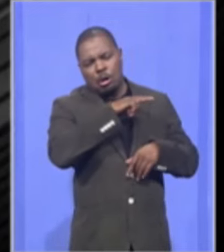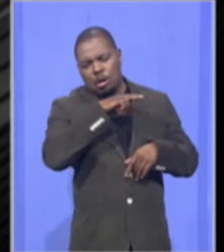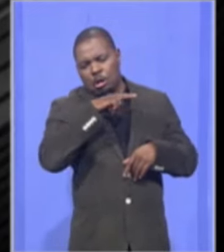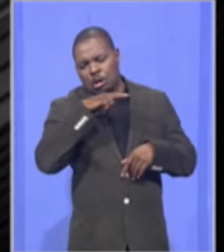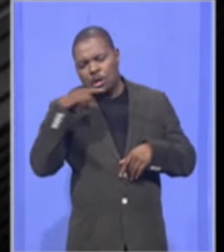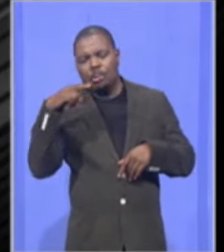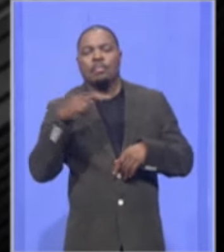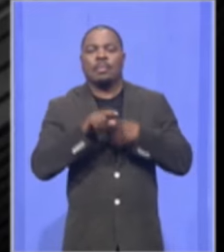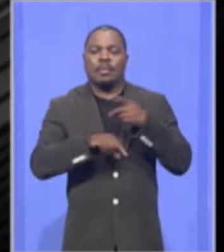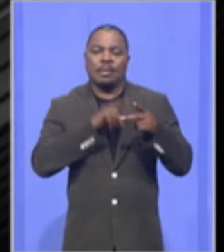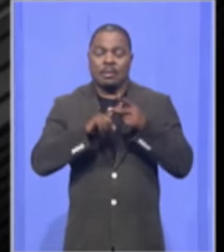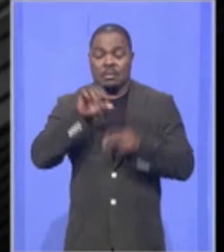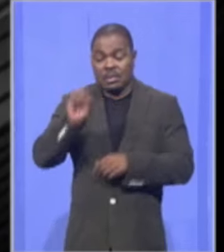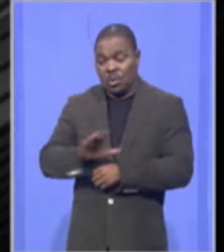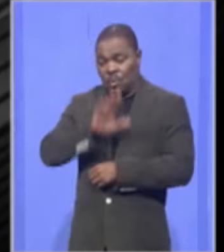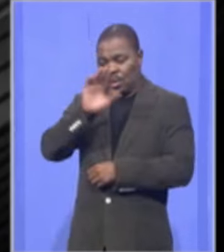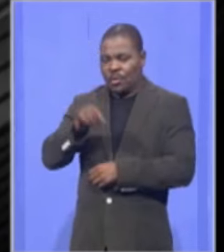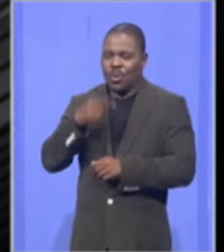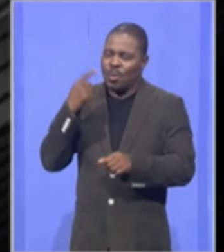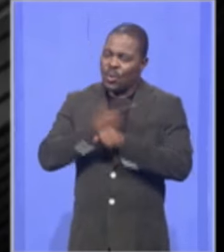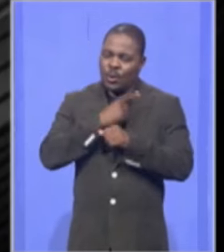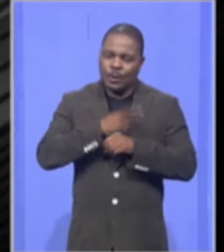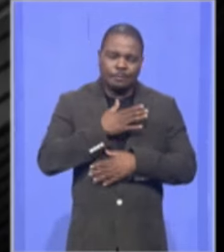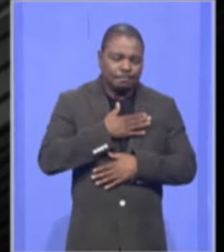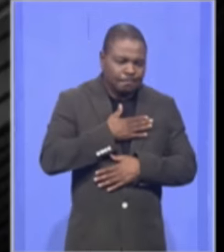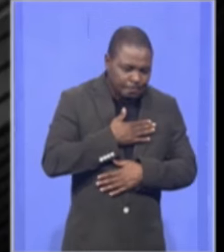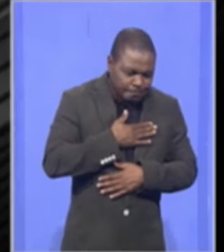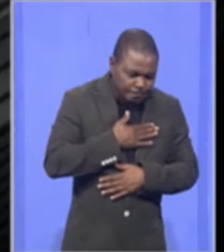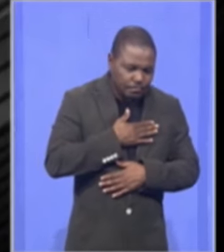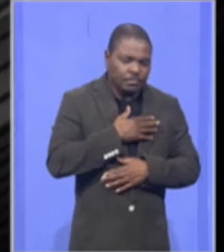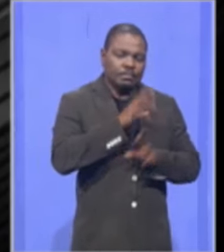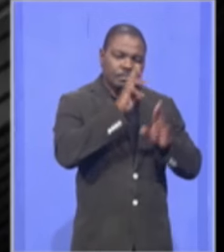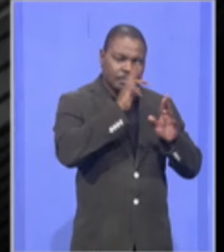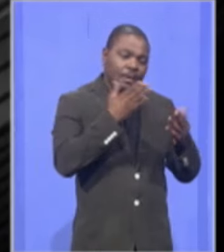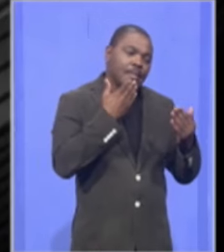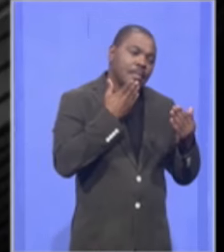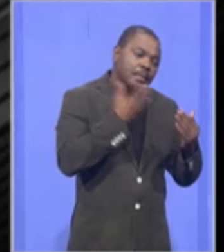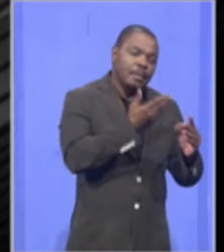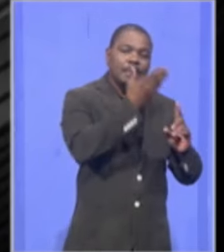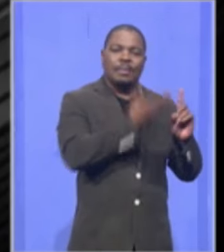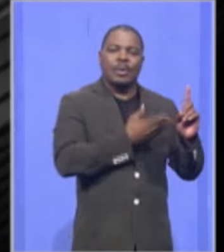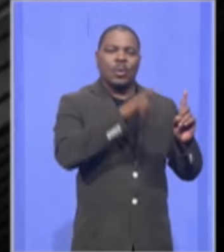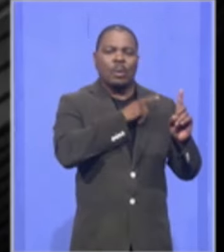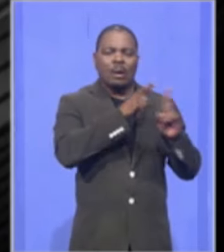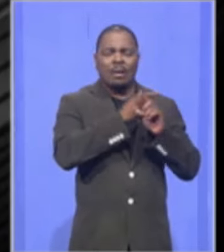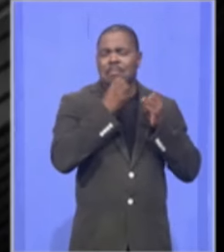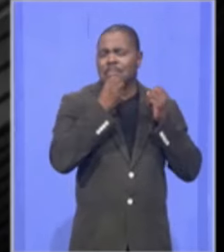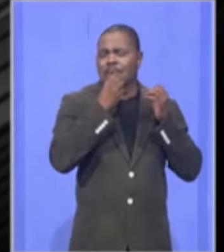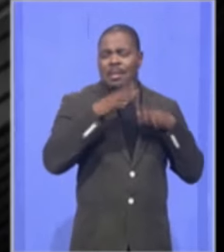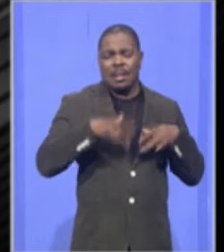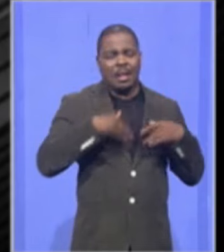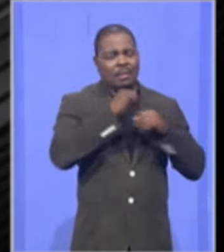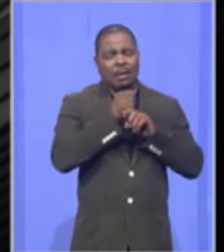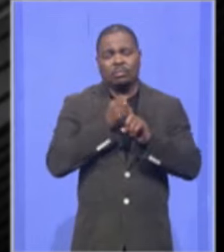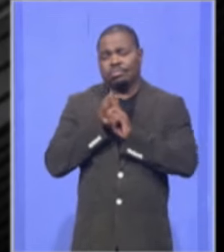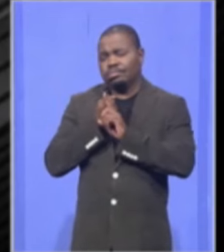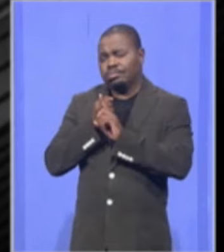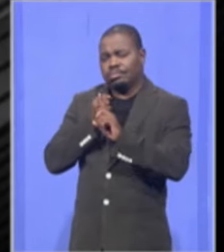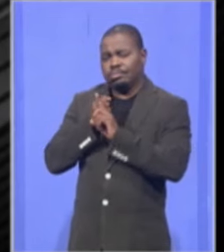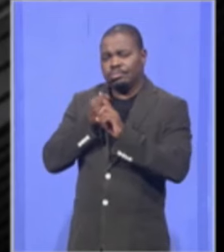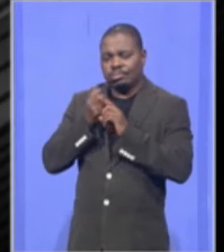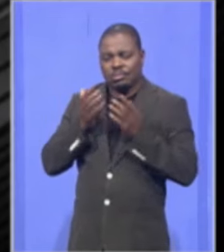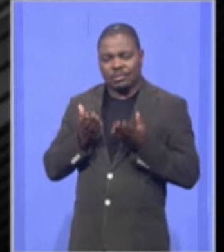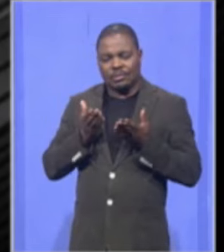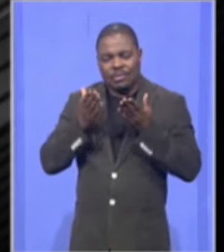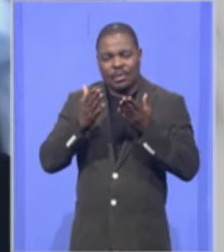South Africa will be forever grateful for the manner in which he dedicated the many decades of his life to serving